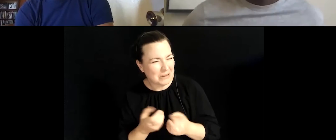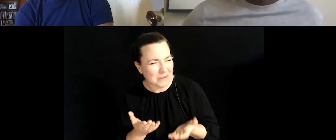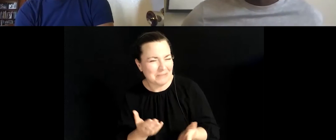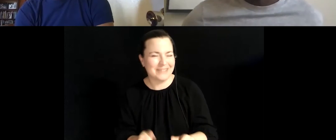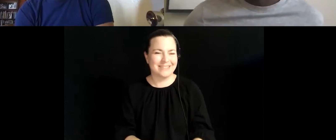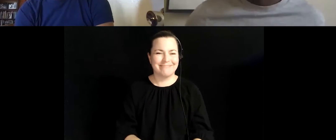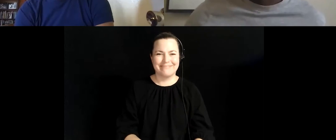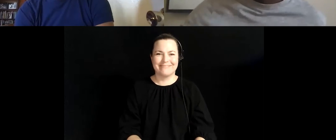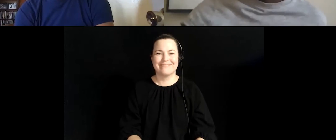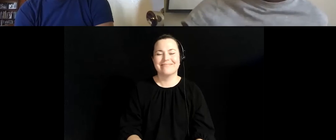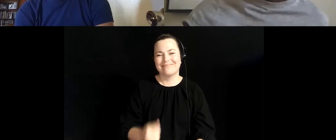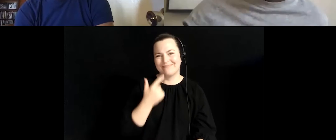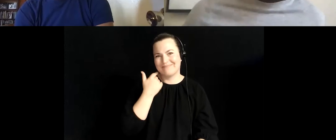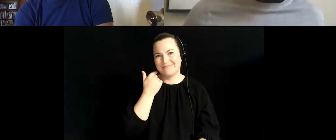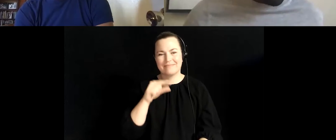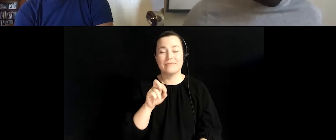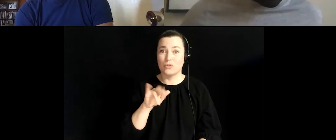Yeah, absolutely.